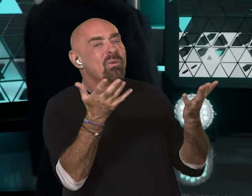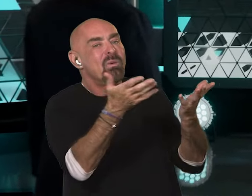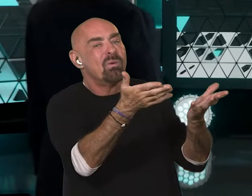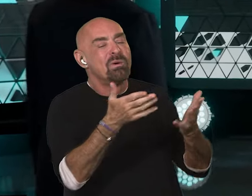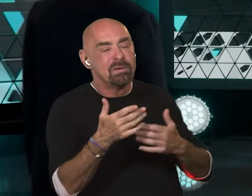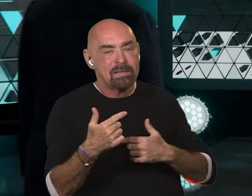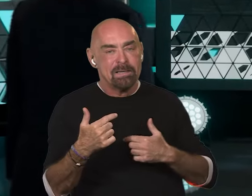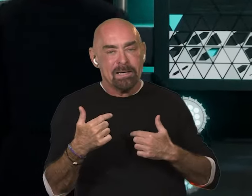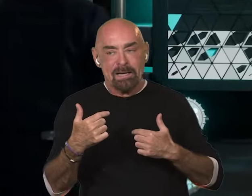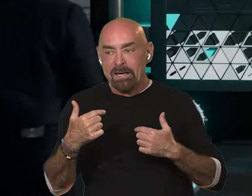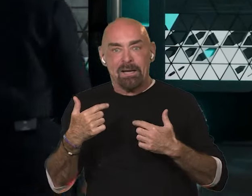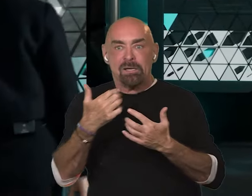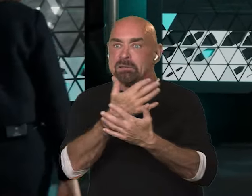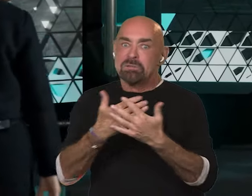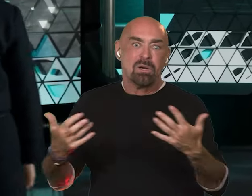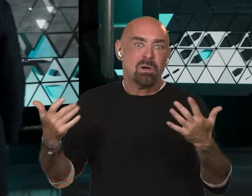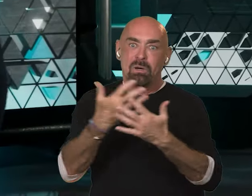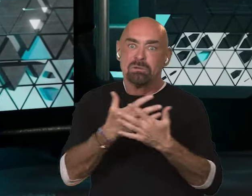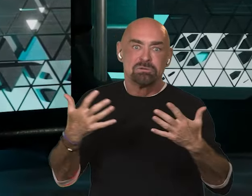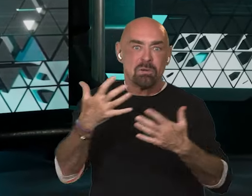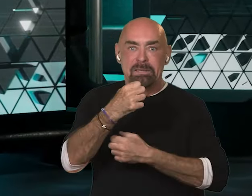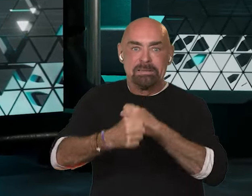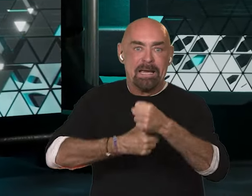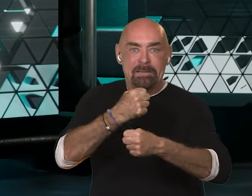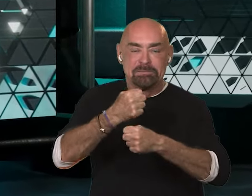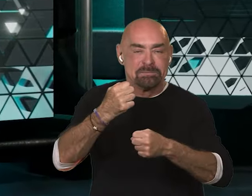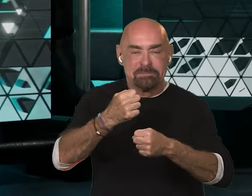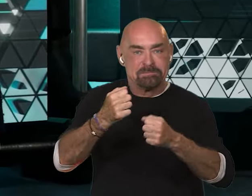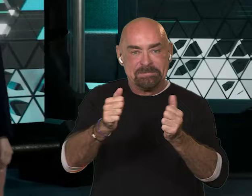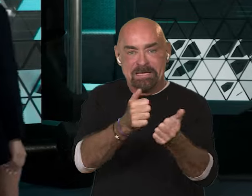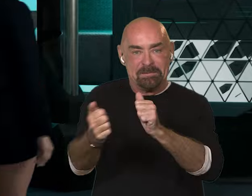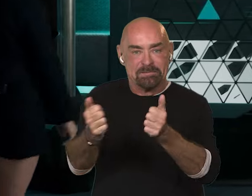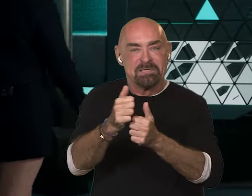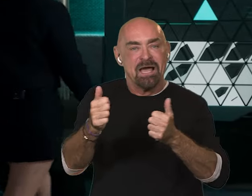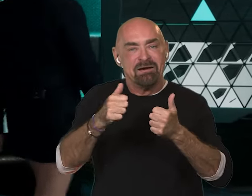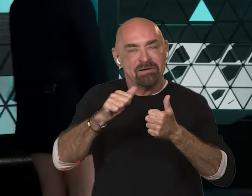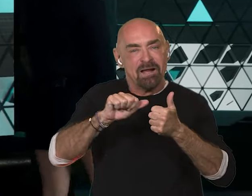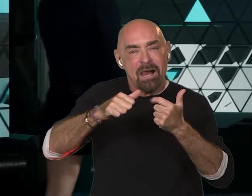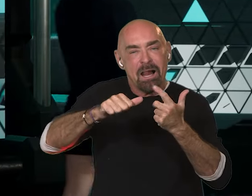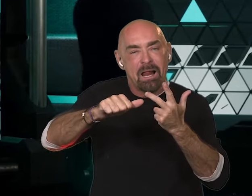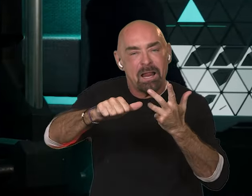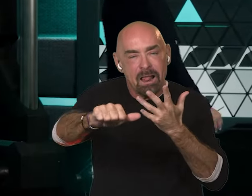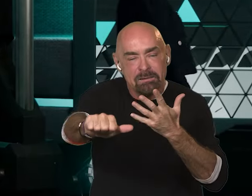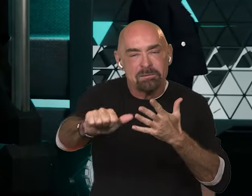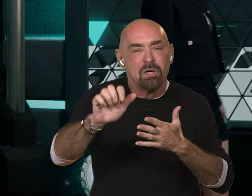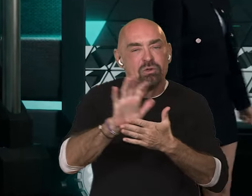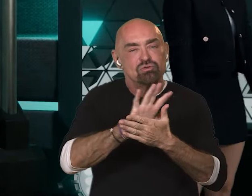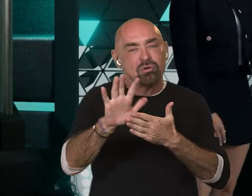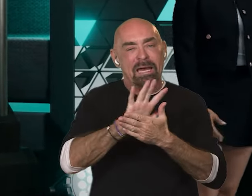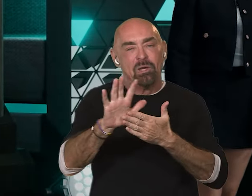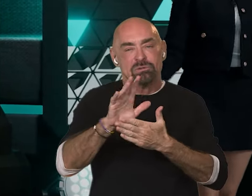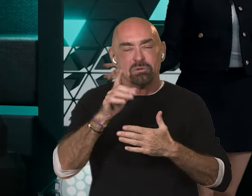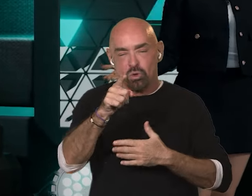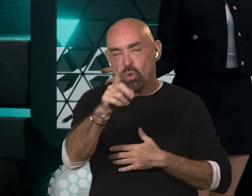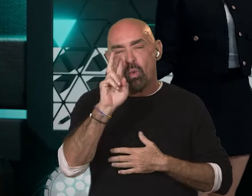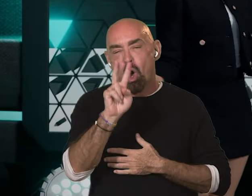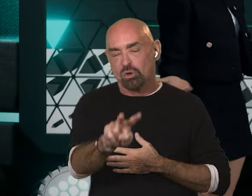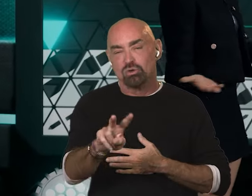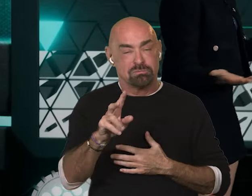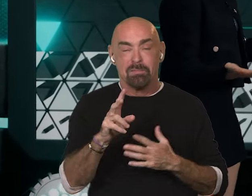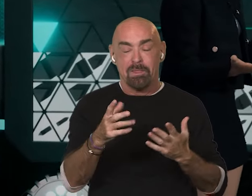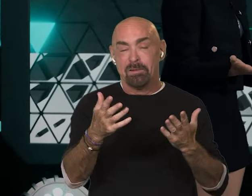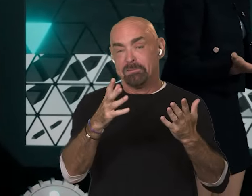problem to have, but we simply have too many games to show you. So we're going to throw it out to a series of back-to-back trailers and check in with you guys in a little bit.